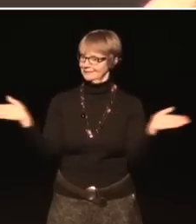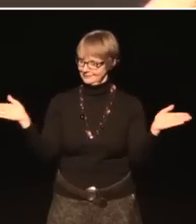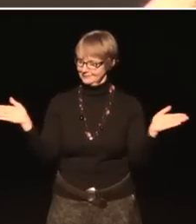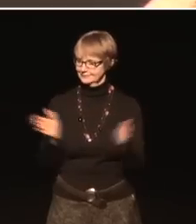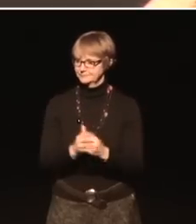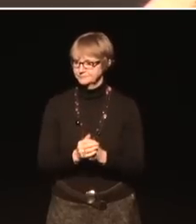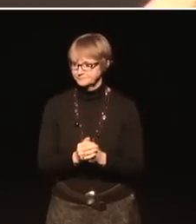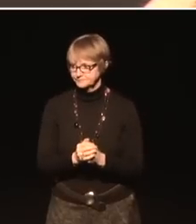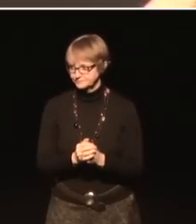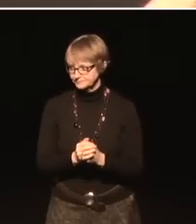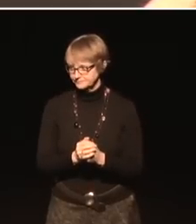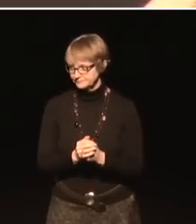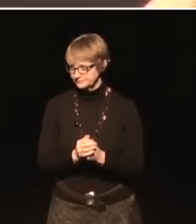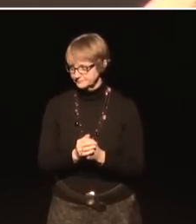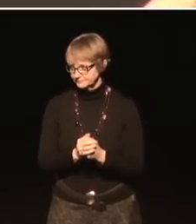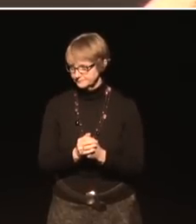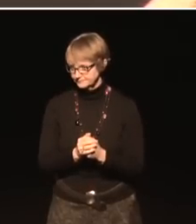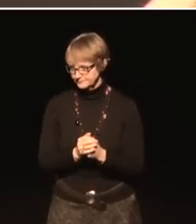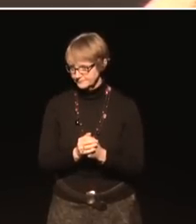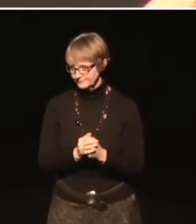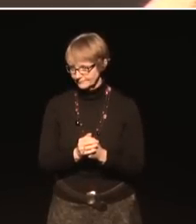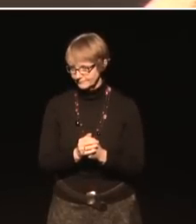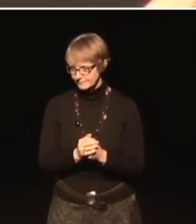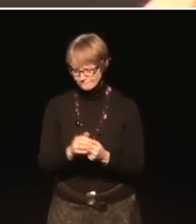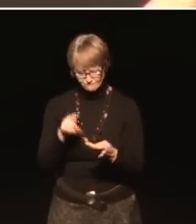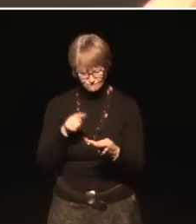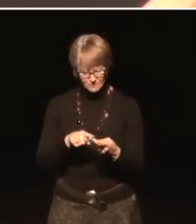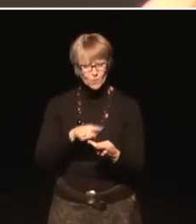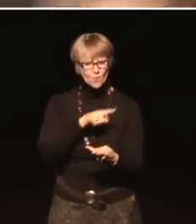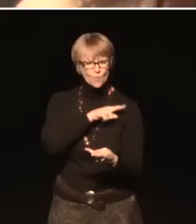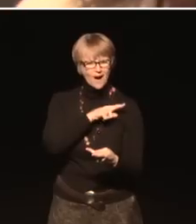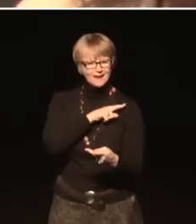another aspect to it. But why theatre was the second question.